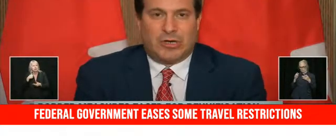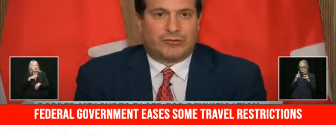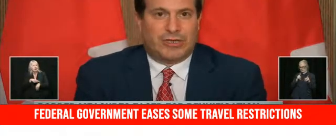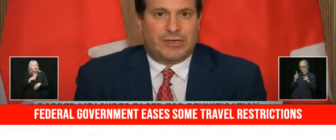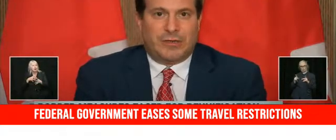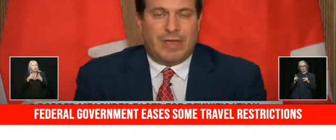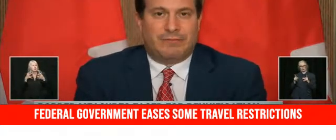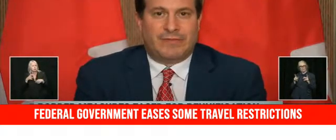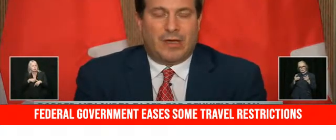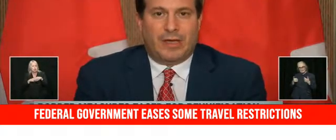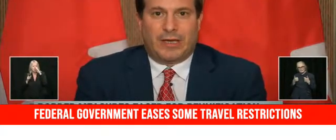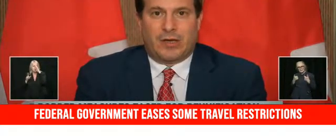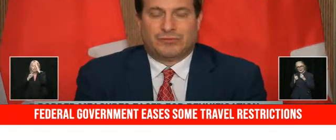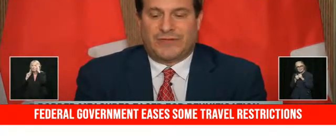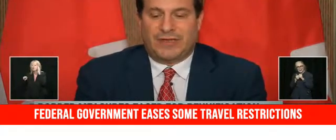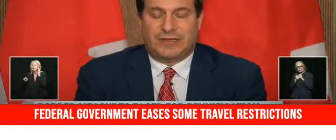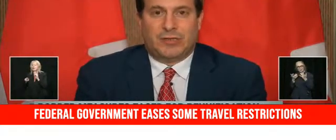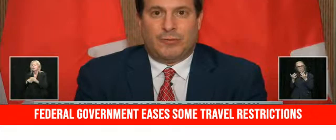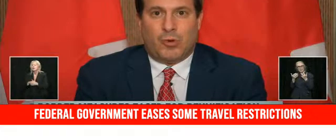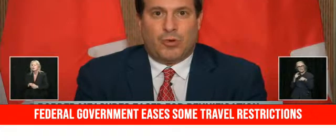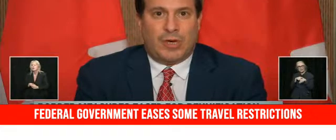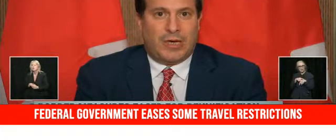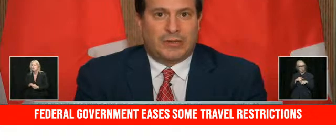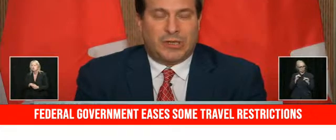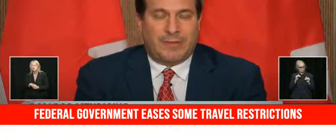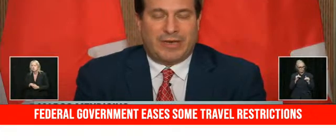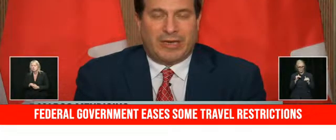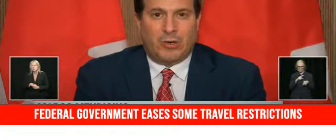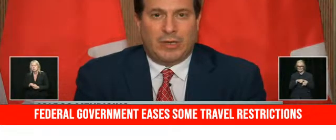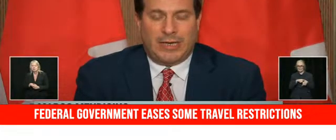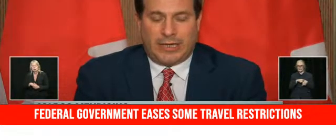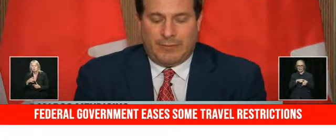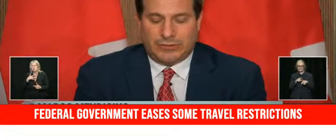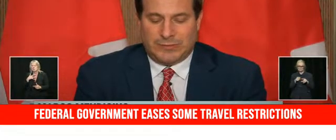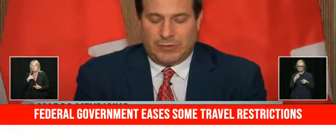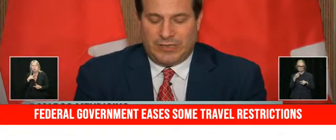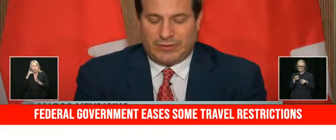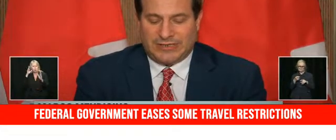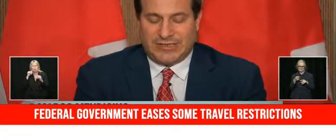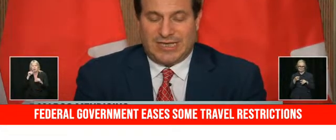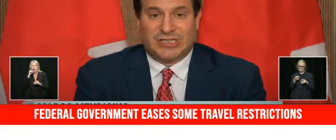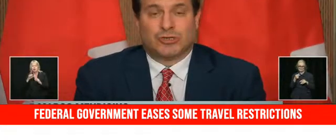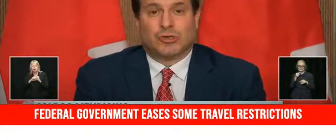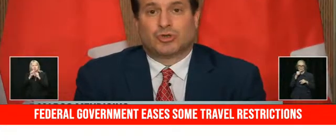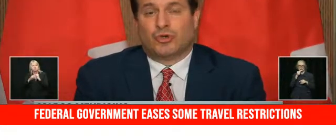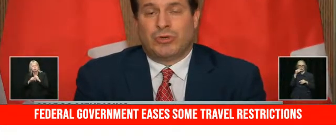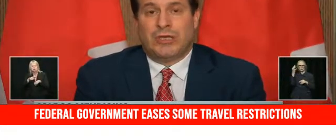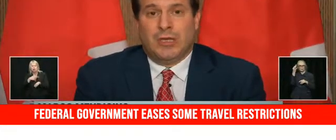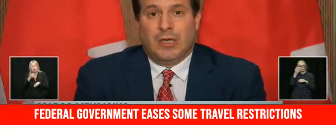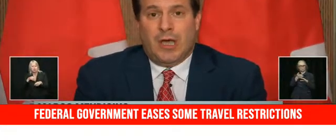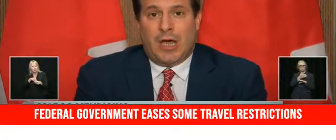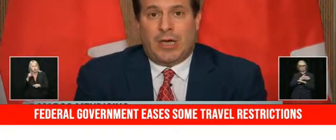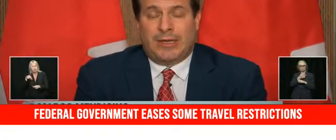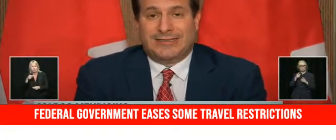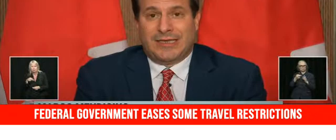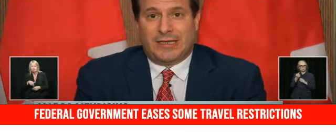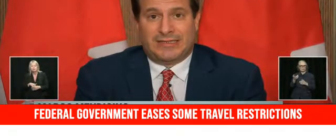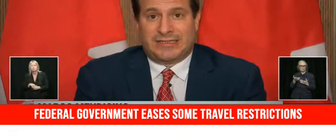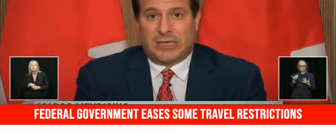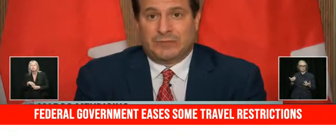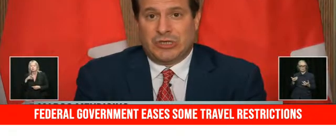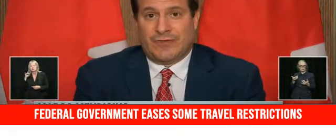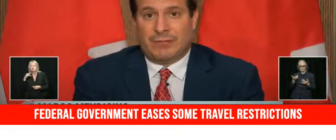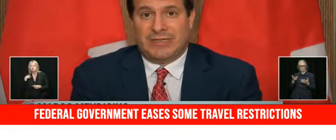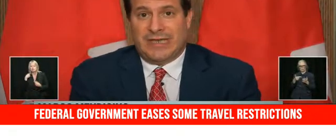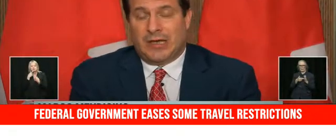ça va prendre le même temps. Et comme j'avais dit dans mes paroles à la commencement de la présentation aujourd'hui,